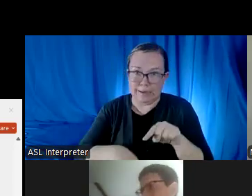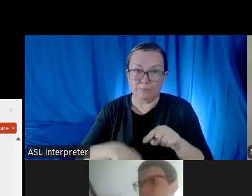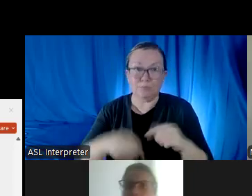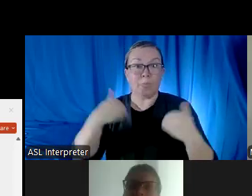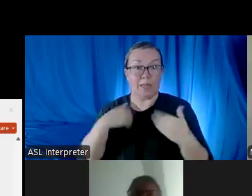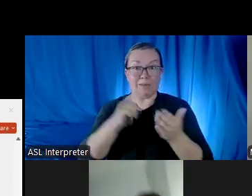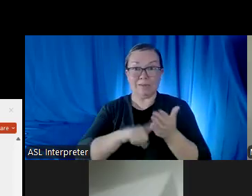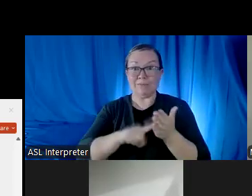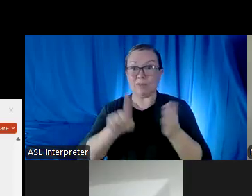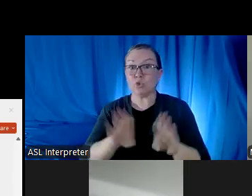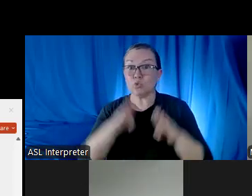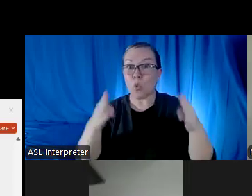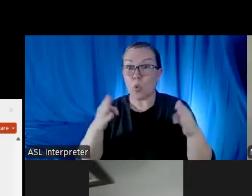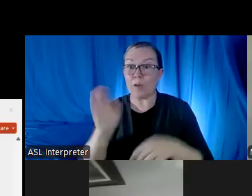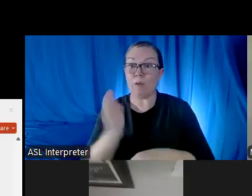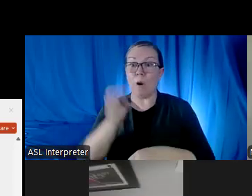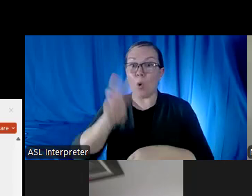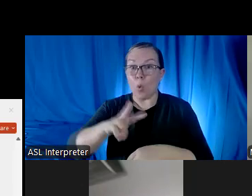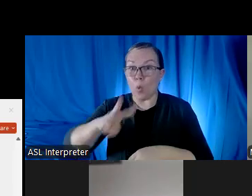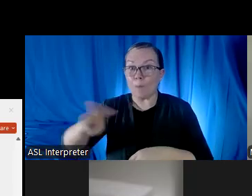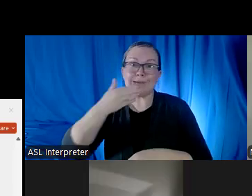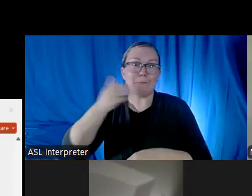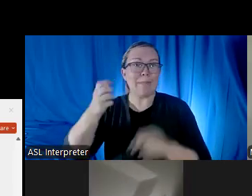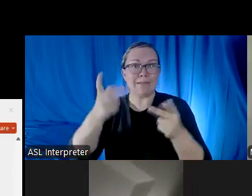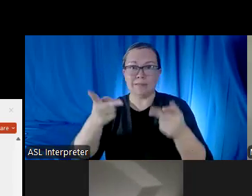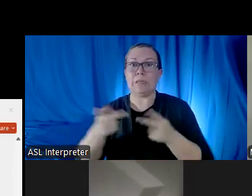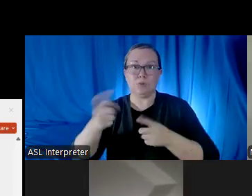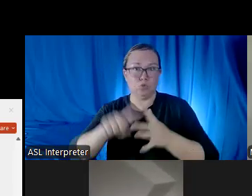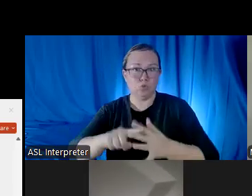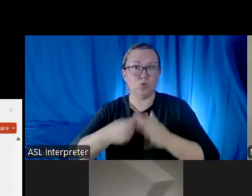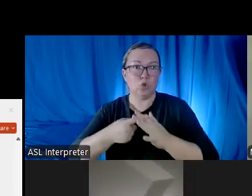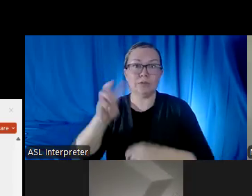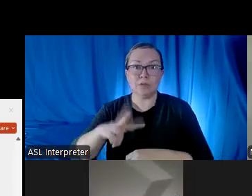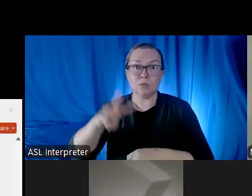investigation opened, our website is the best place to start,